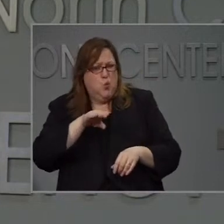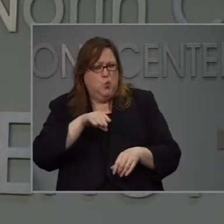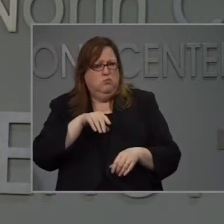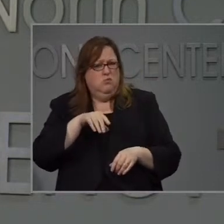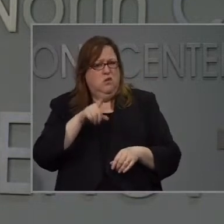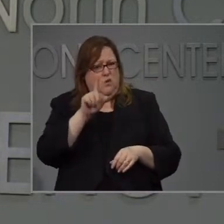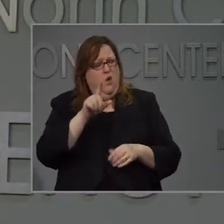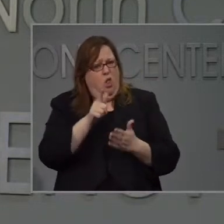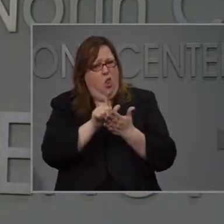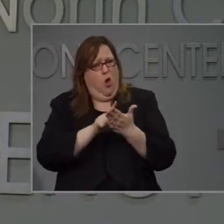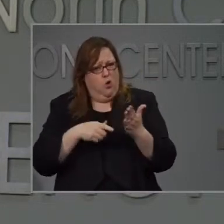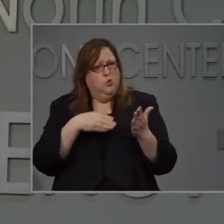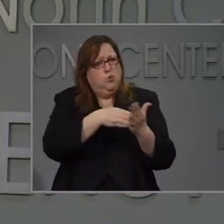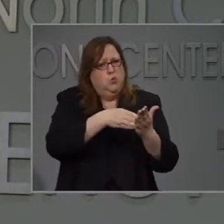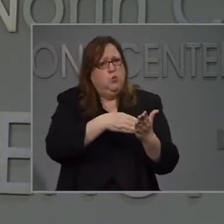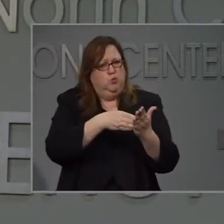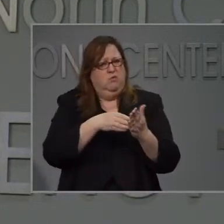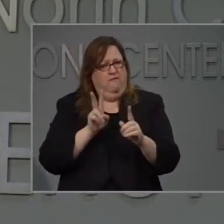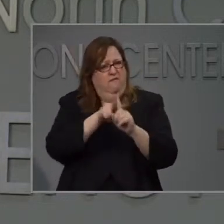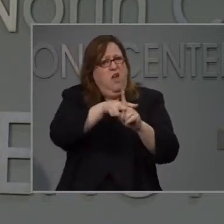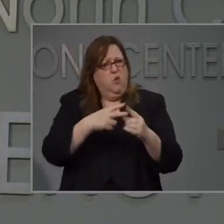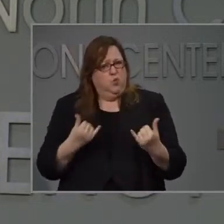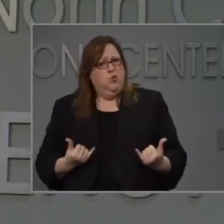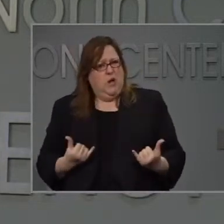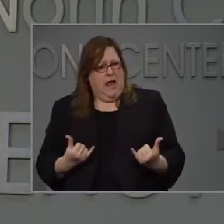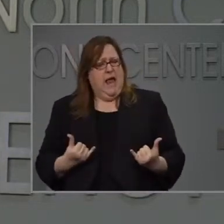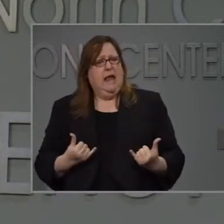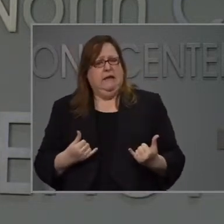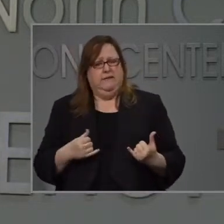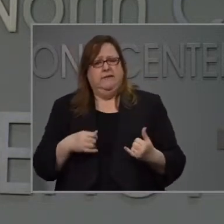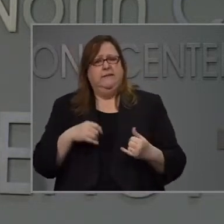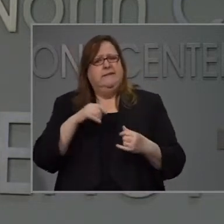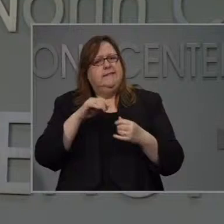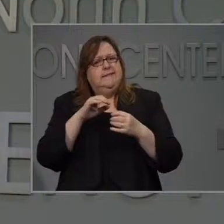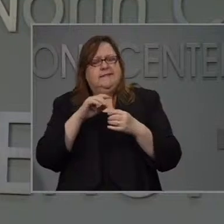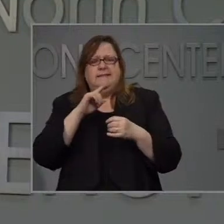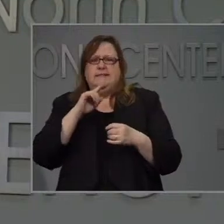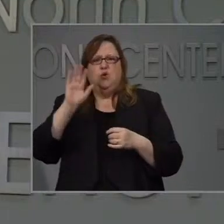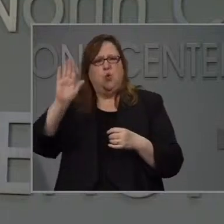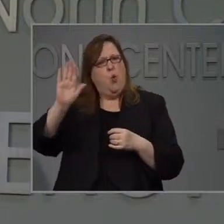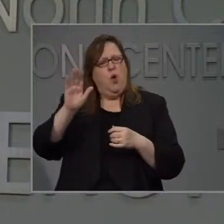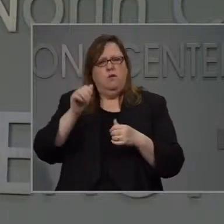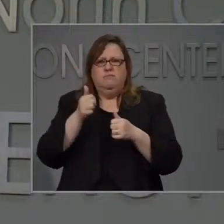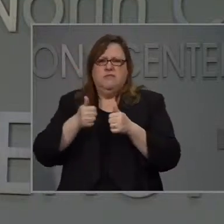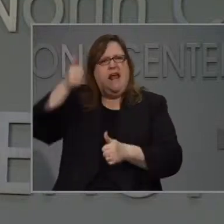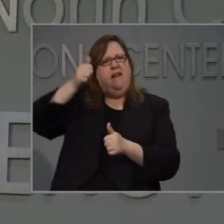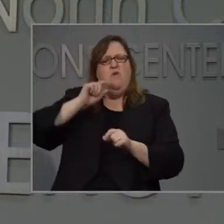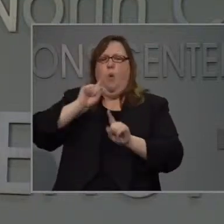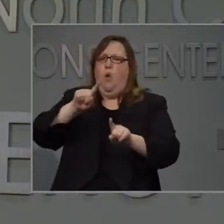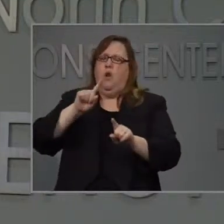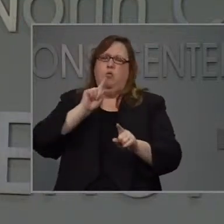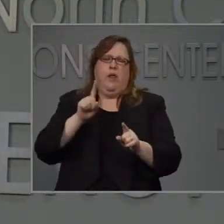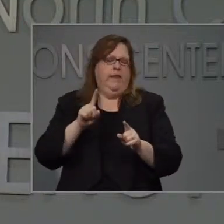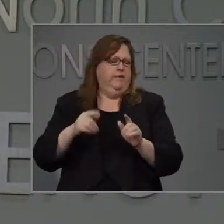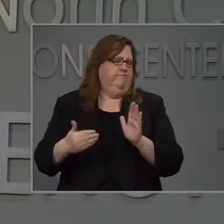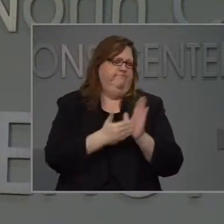against you today claiming that your executive order is violating the U.S. Constitution,